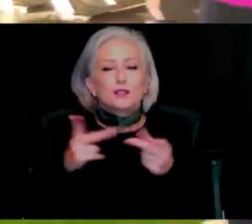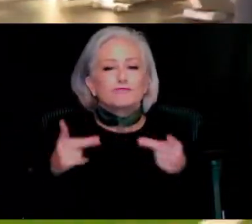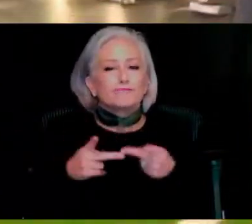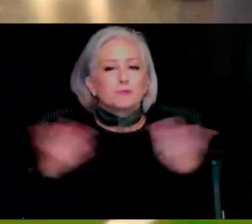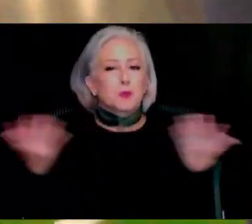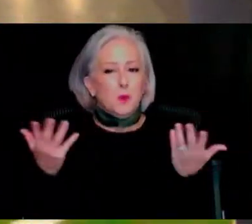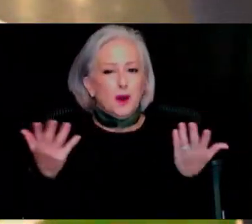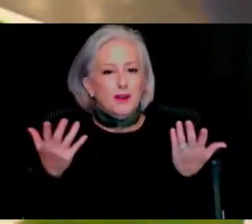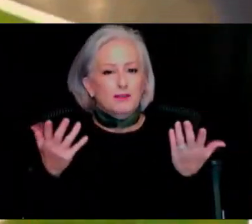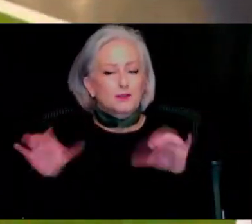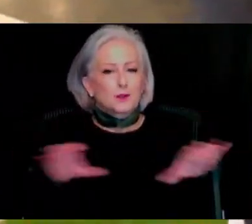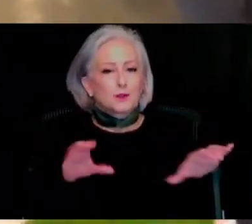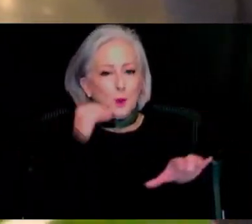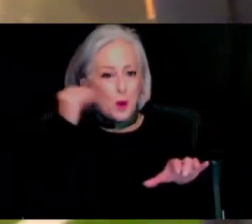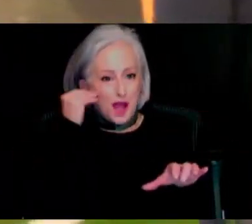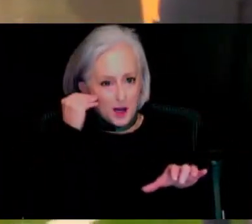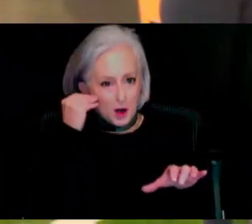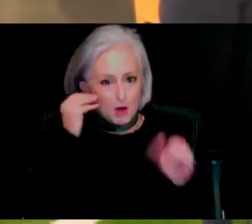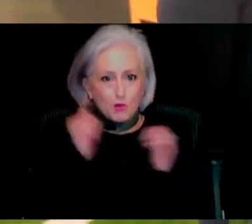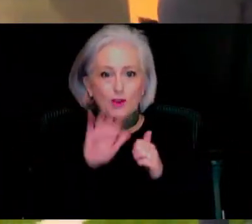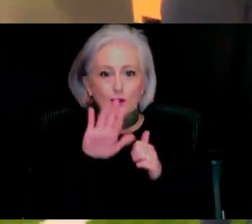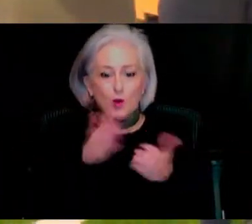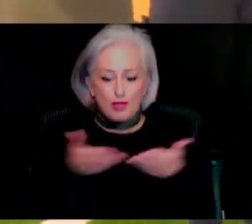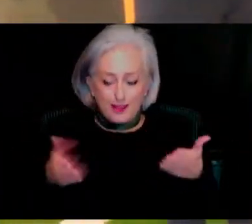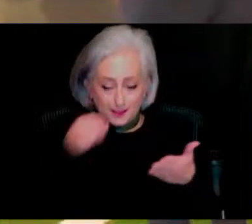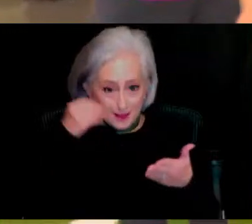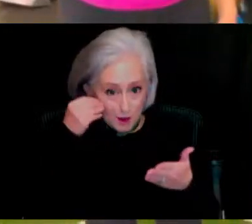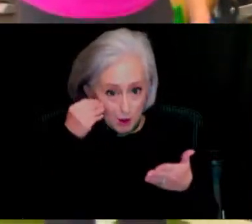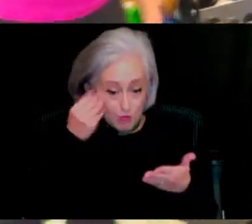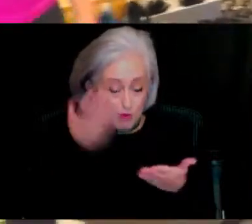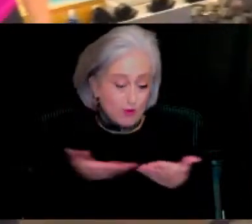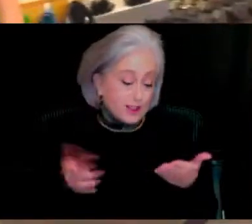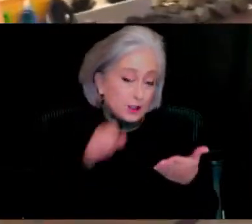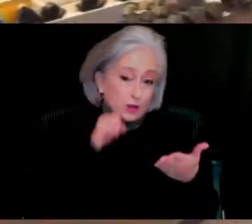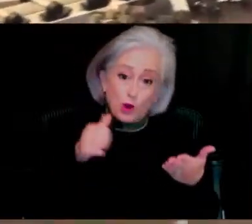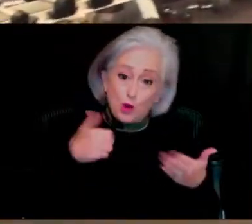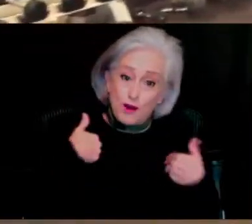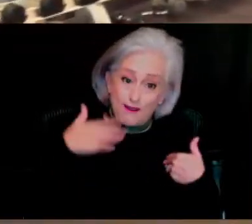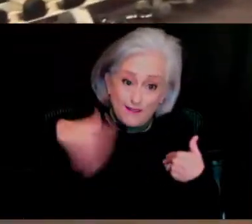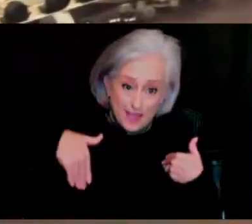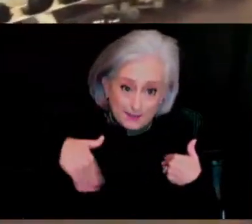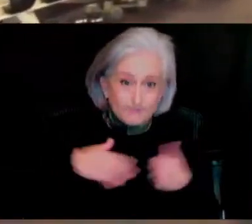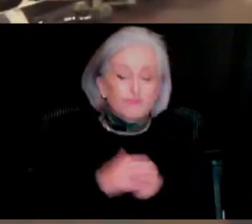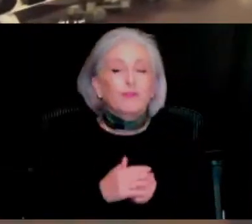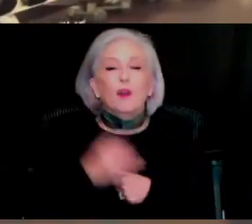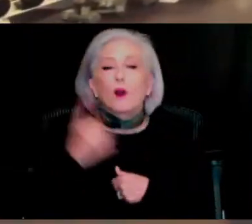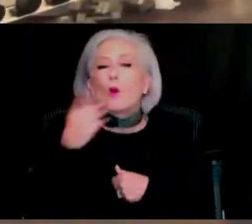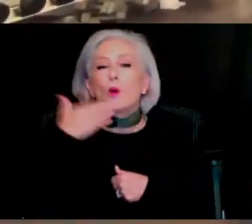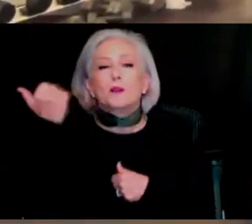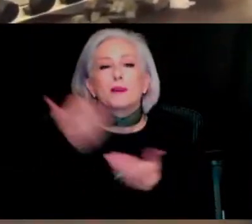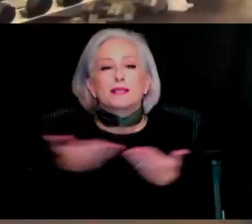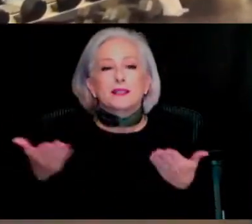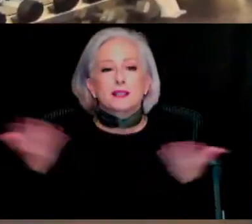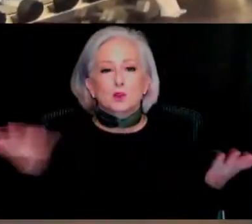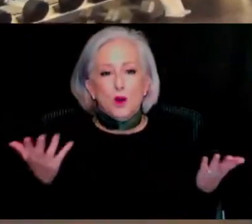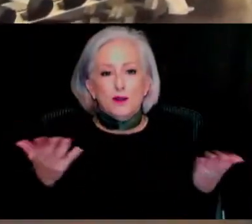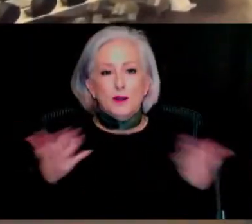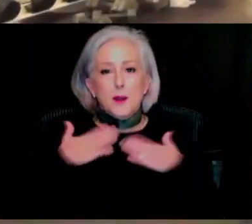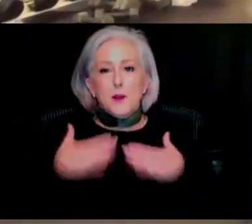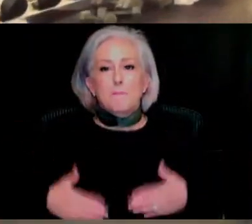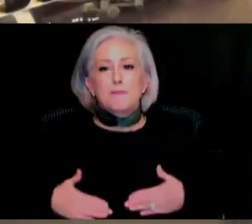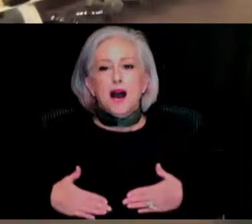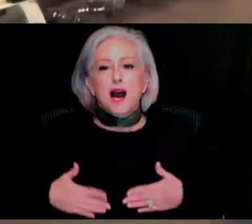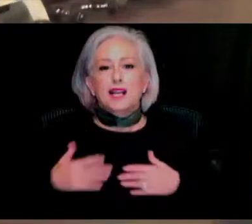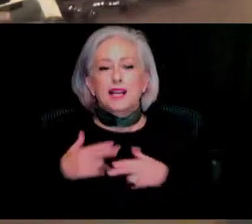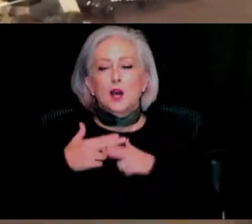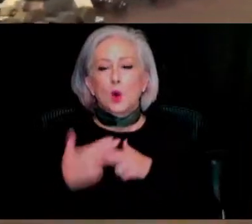home with the equipment they have or even equipment that they don't have yet? One of the best things people can start with is just a body weight squat. Okay. The squats